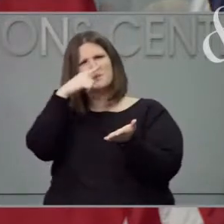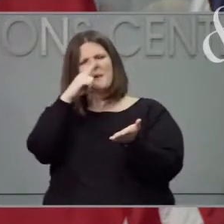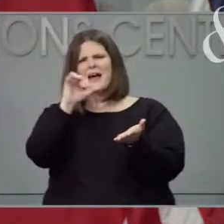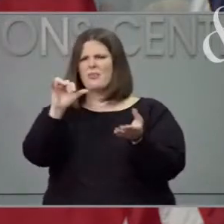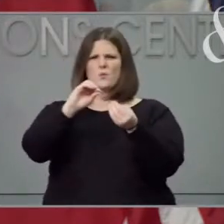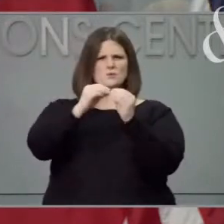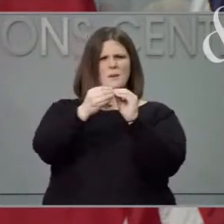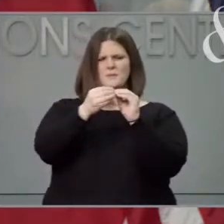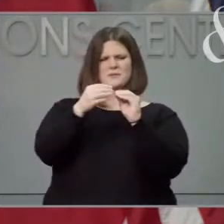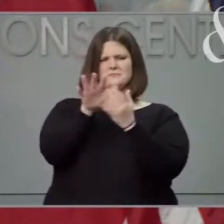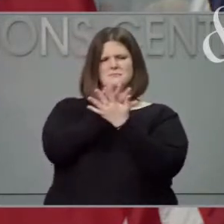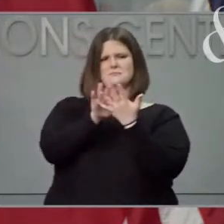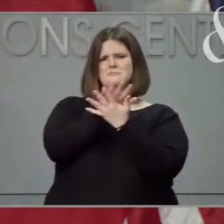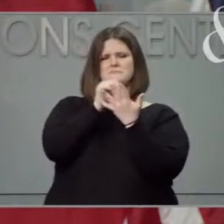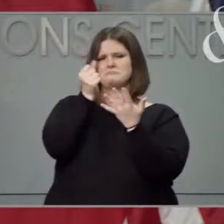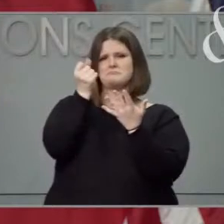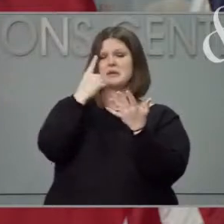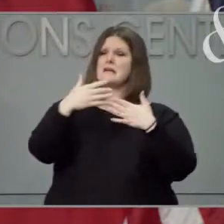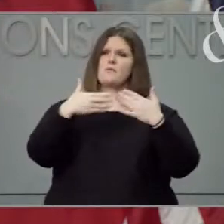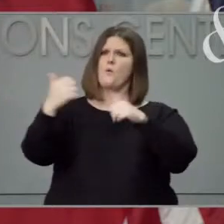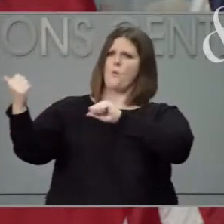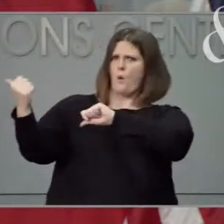100% of the precincts have reported?